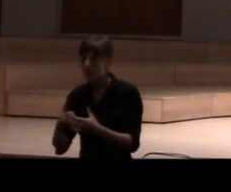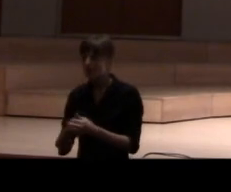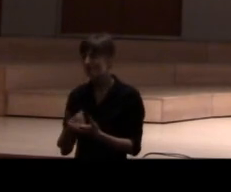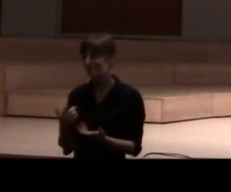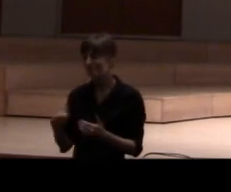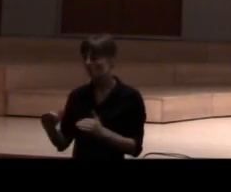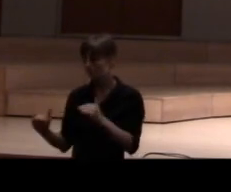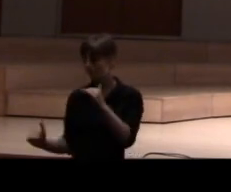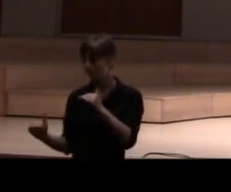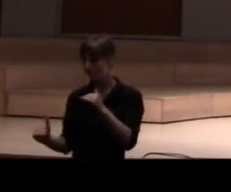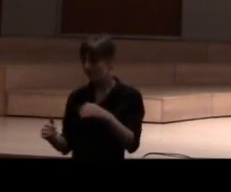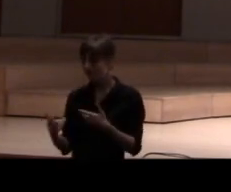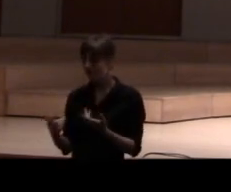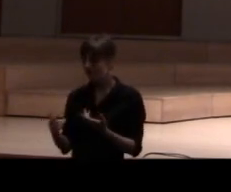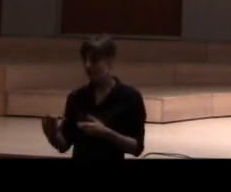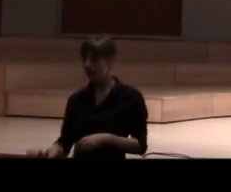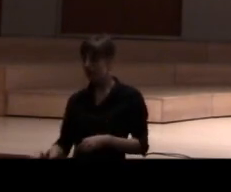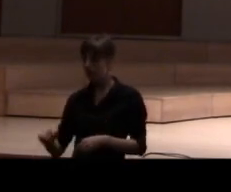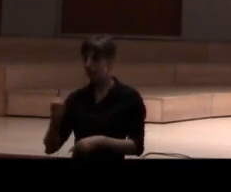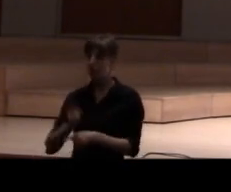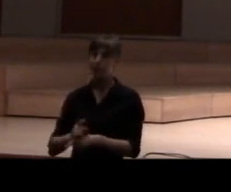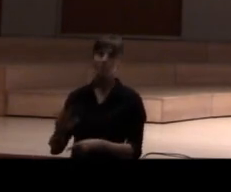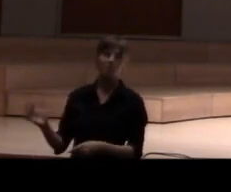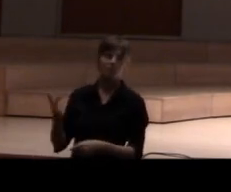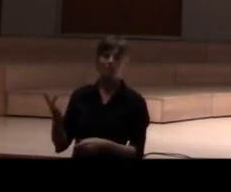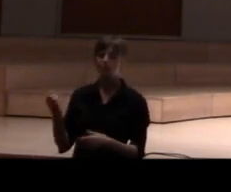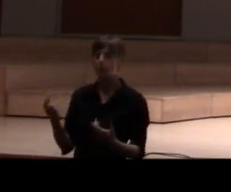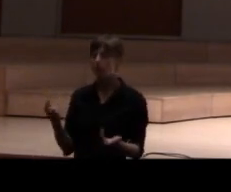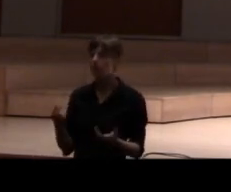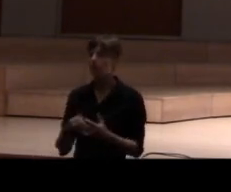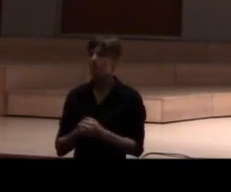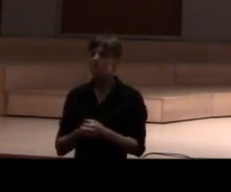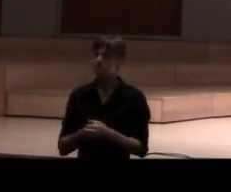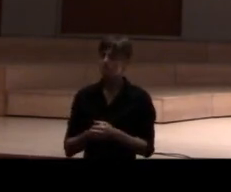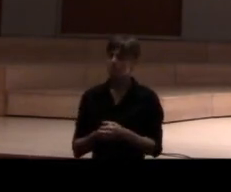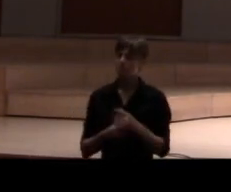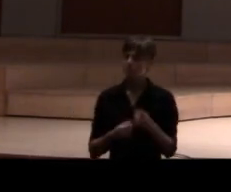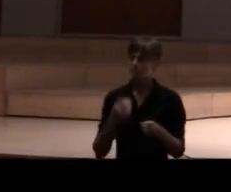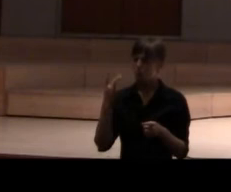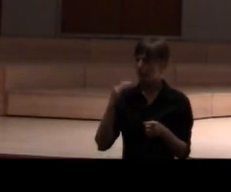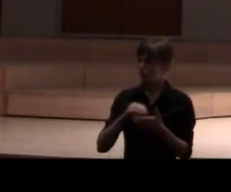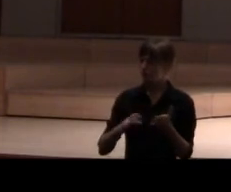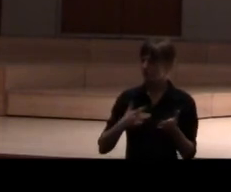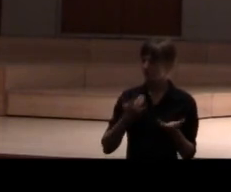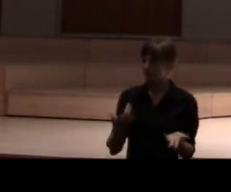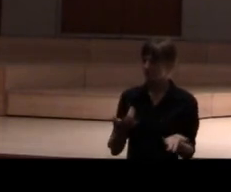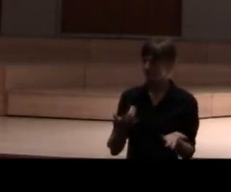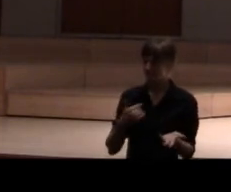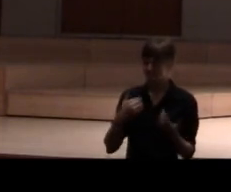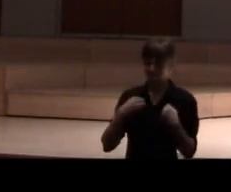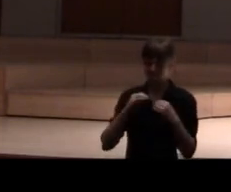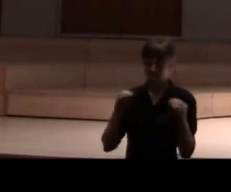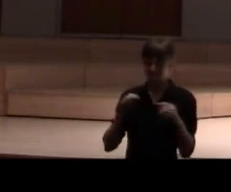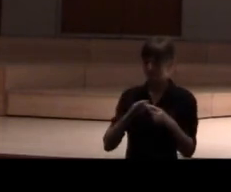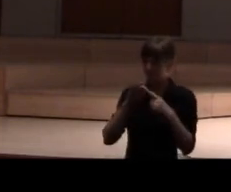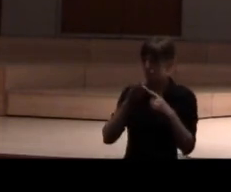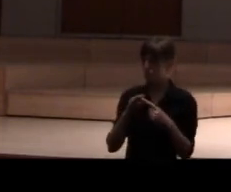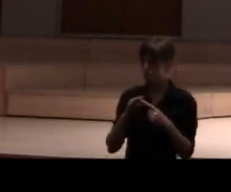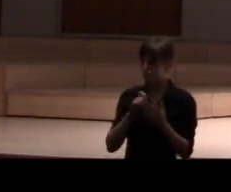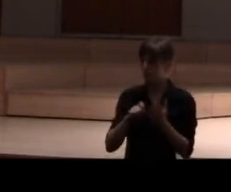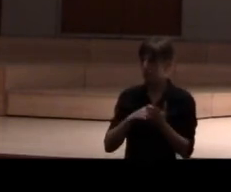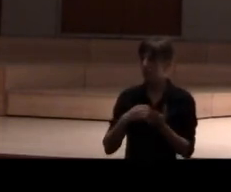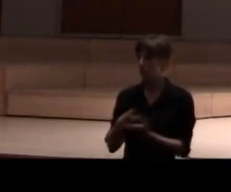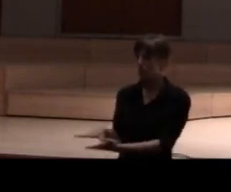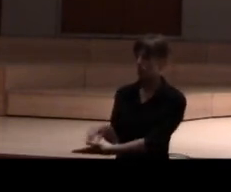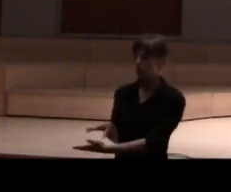brothers? Moreover, what is it with students feeling that they don't have anything in their lives to write about, or that they have to copy what everyone else is